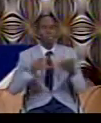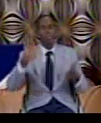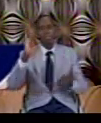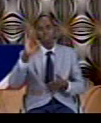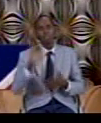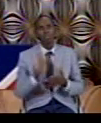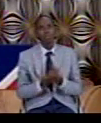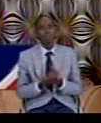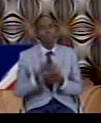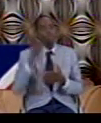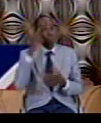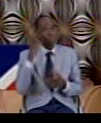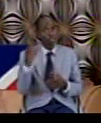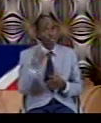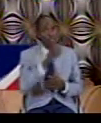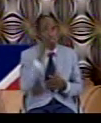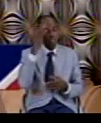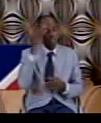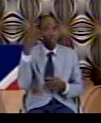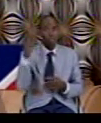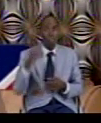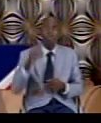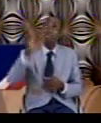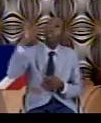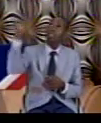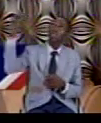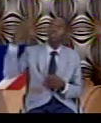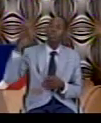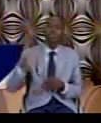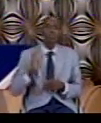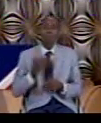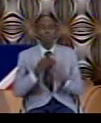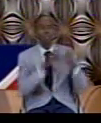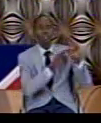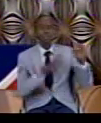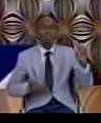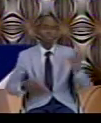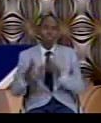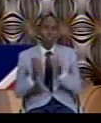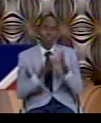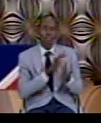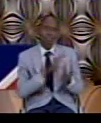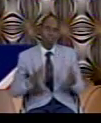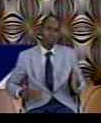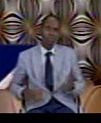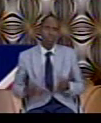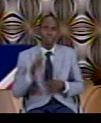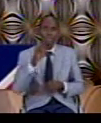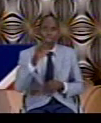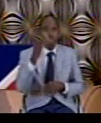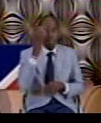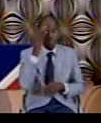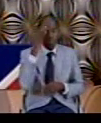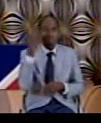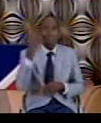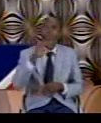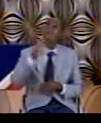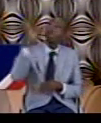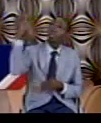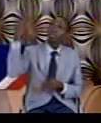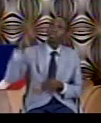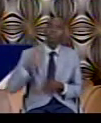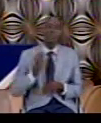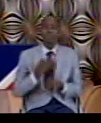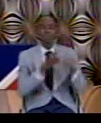9. For ye know the grace of our Lord Jesus Christ. Ye know the grace of our